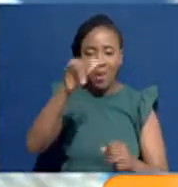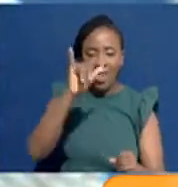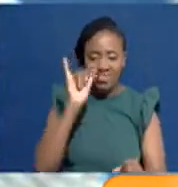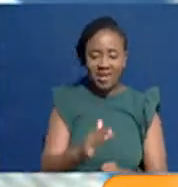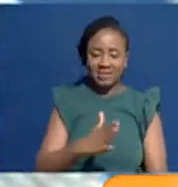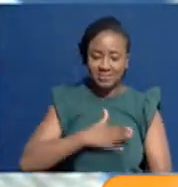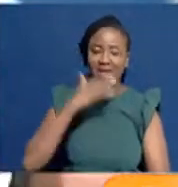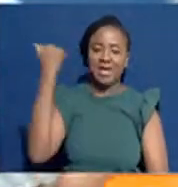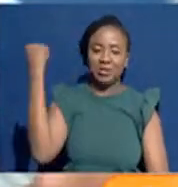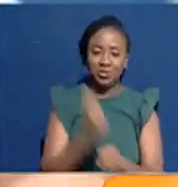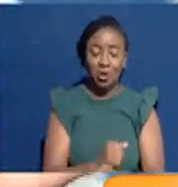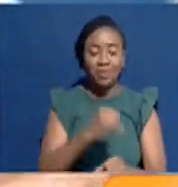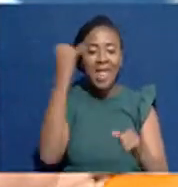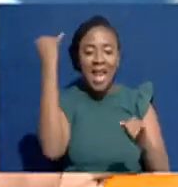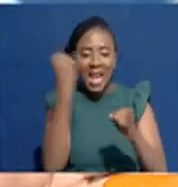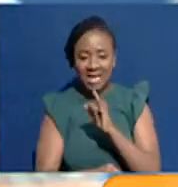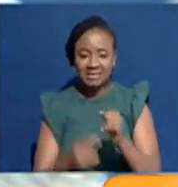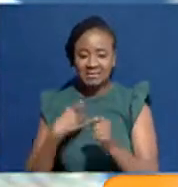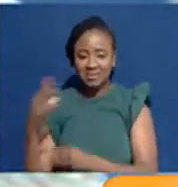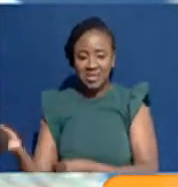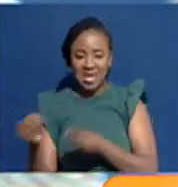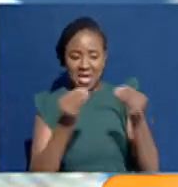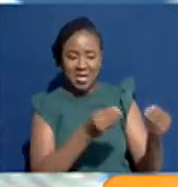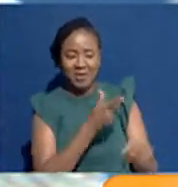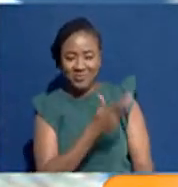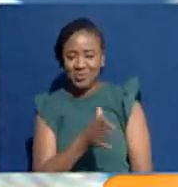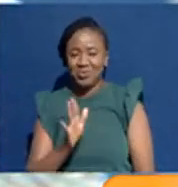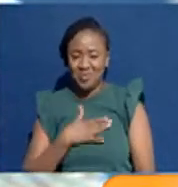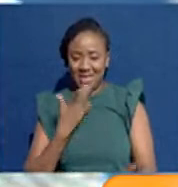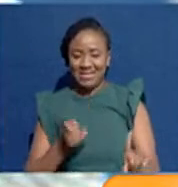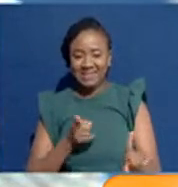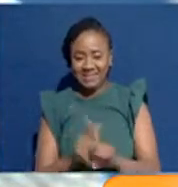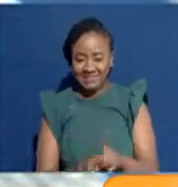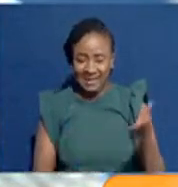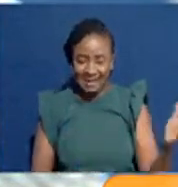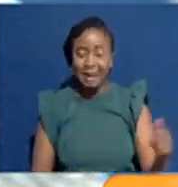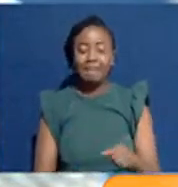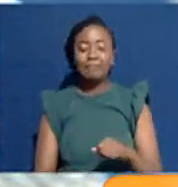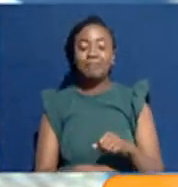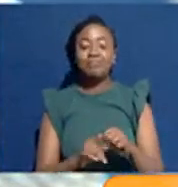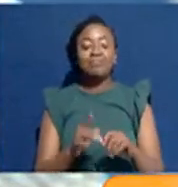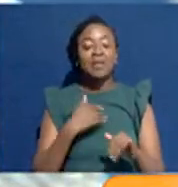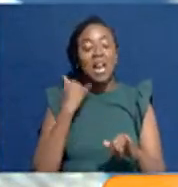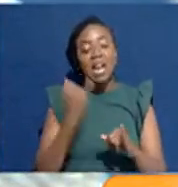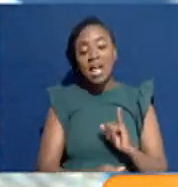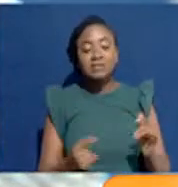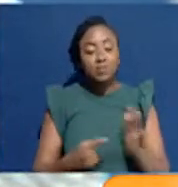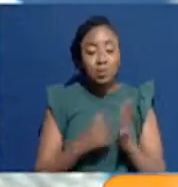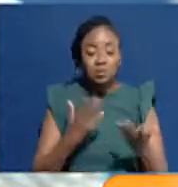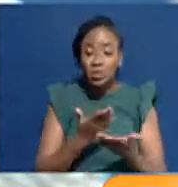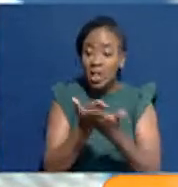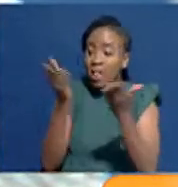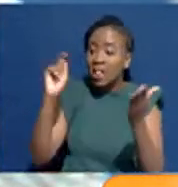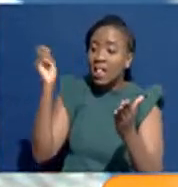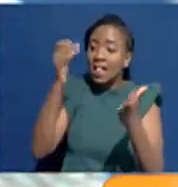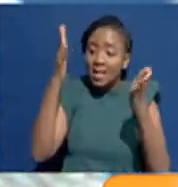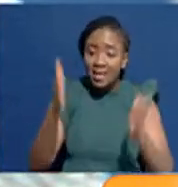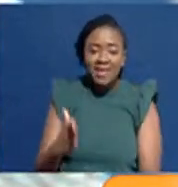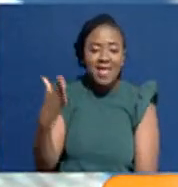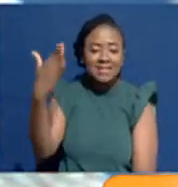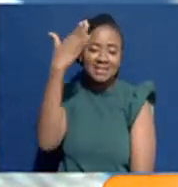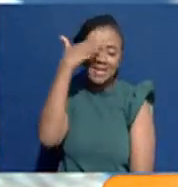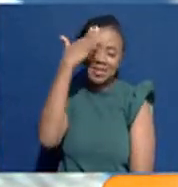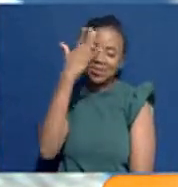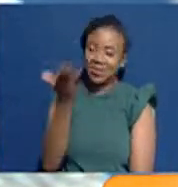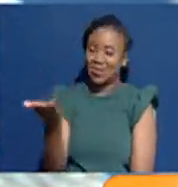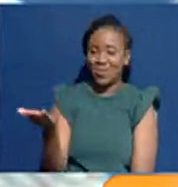And lastly, Sam, so that I hand over to my sister here, I want to say this. Kenyans know all of us. You know these